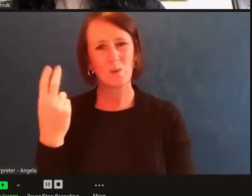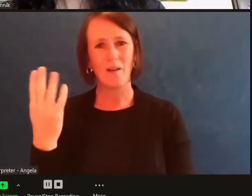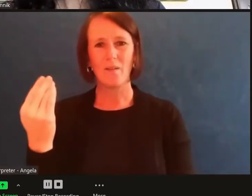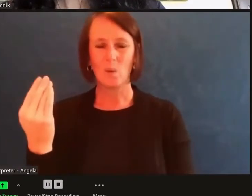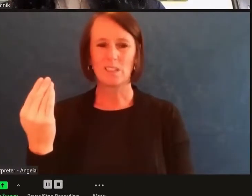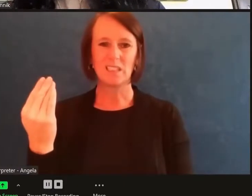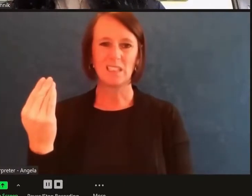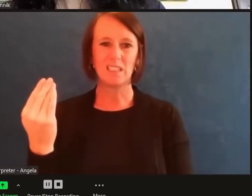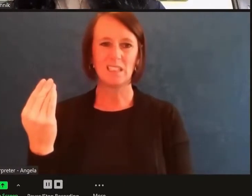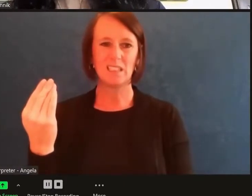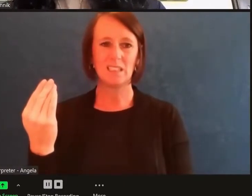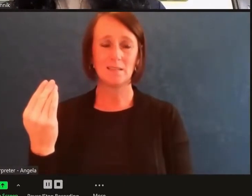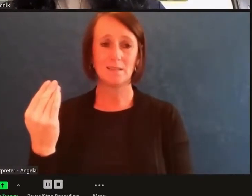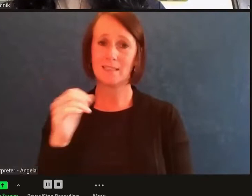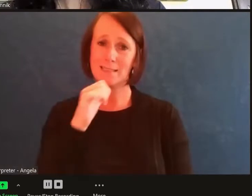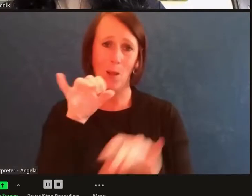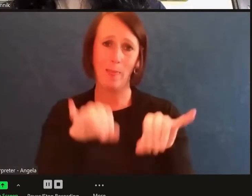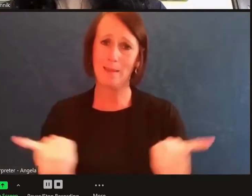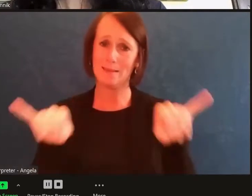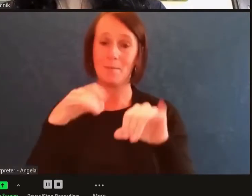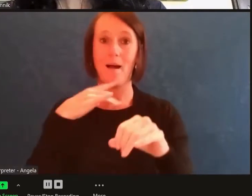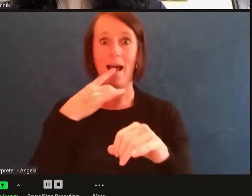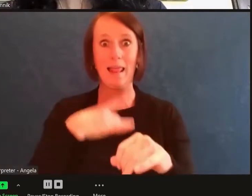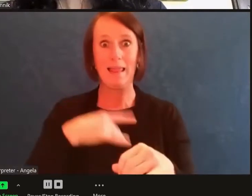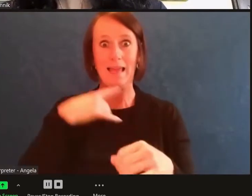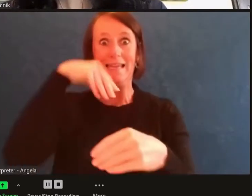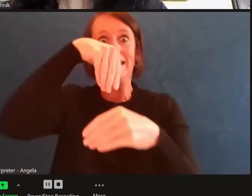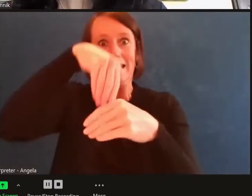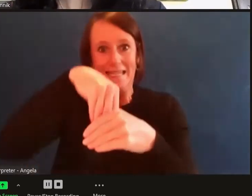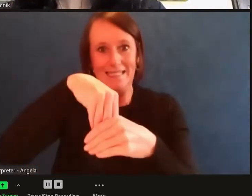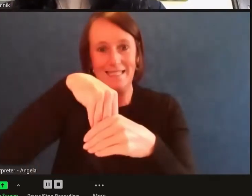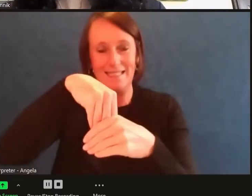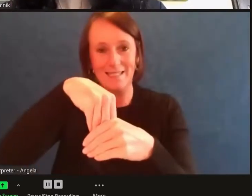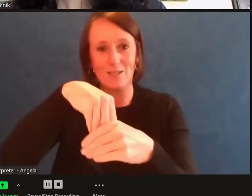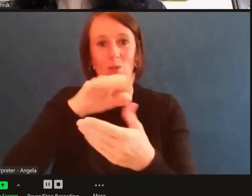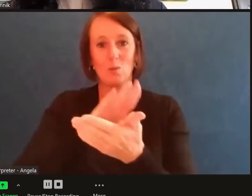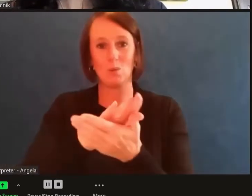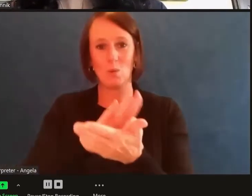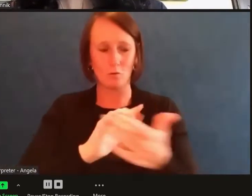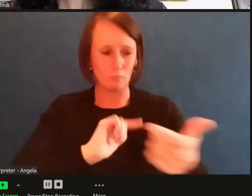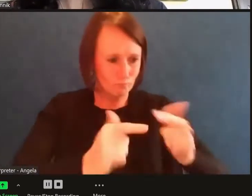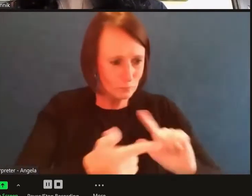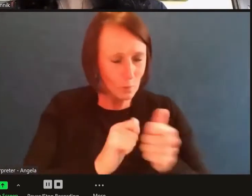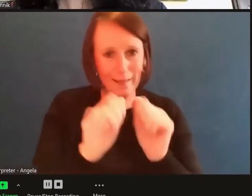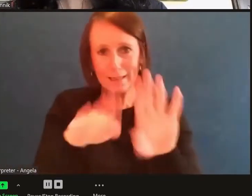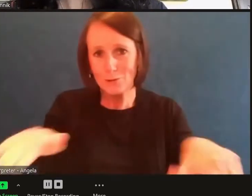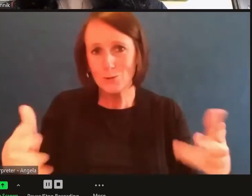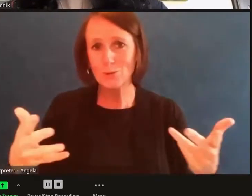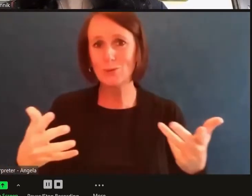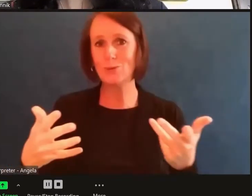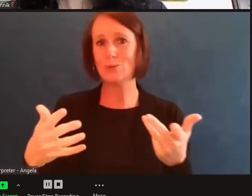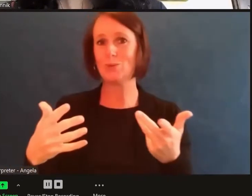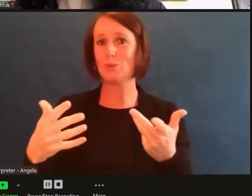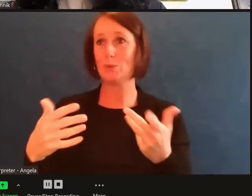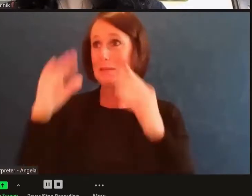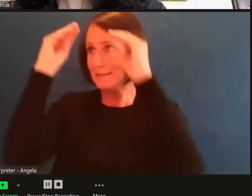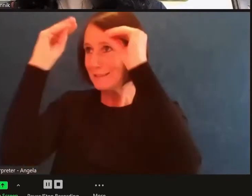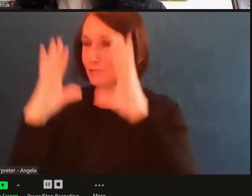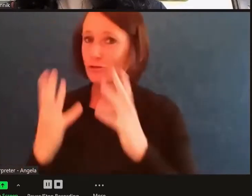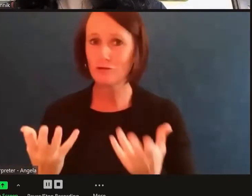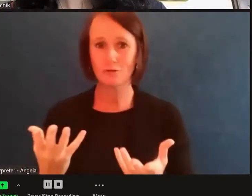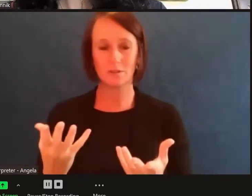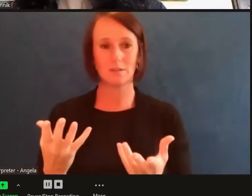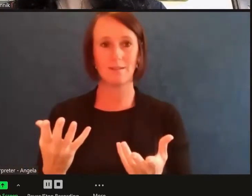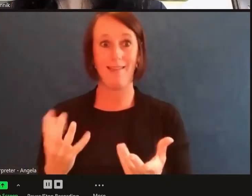same. Oh, I love being in schools and meeting teachers and interacting with the kids and drawing the energy out of the room. You know, you draw from